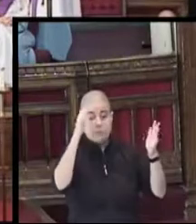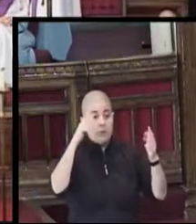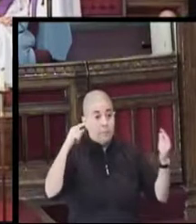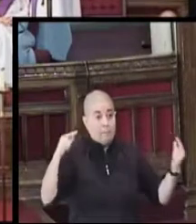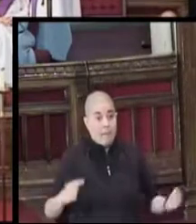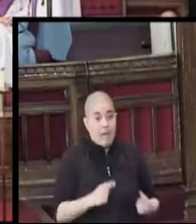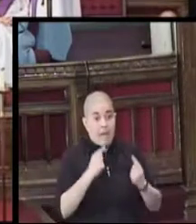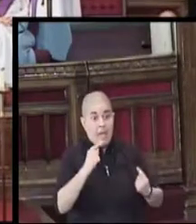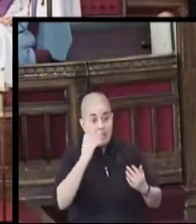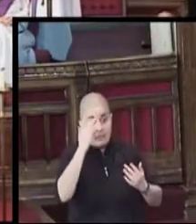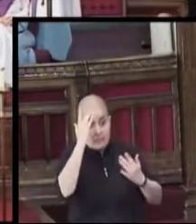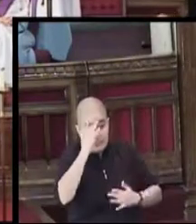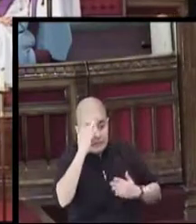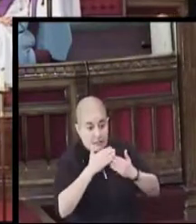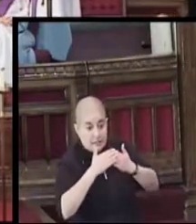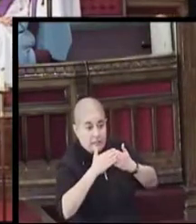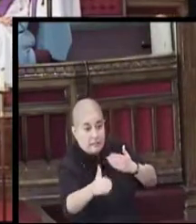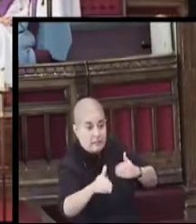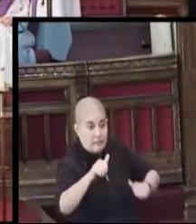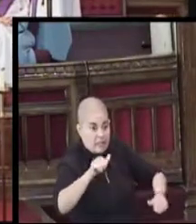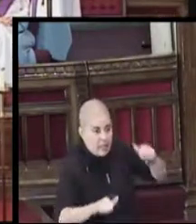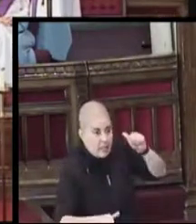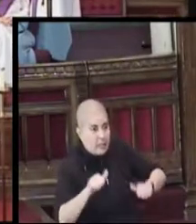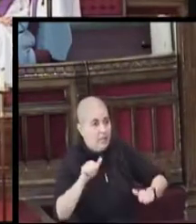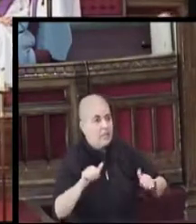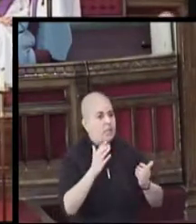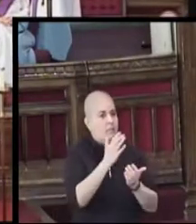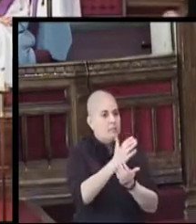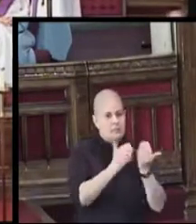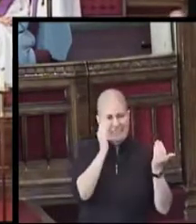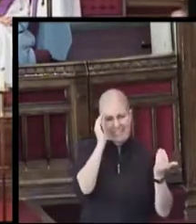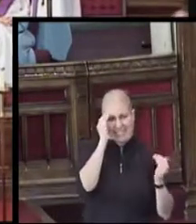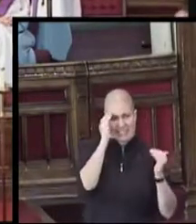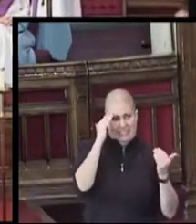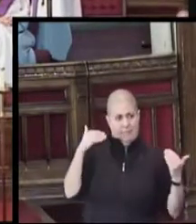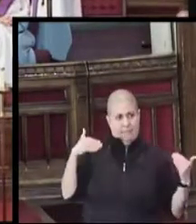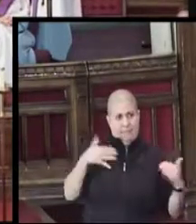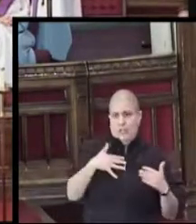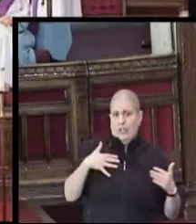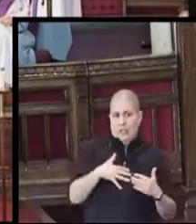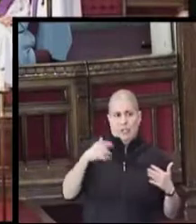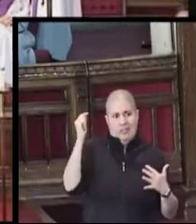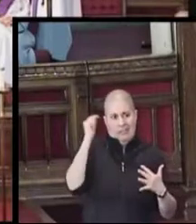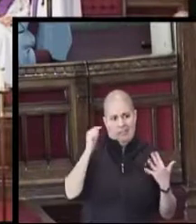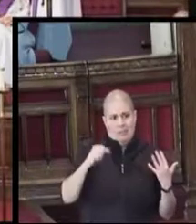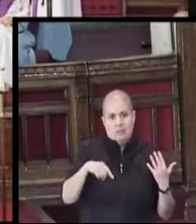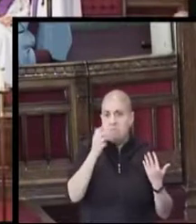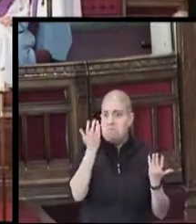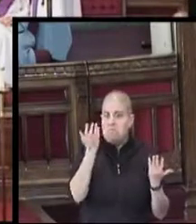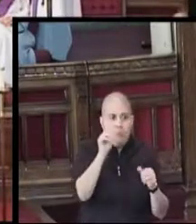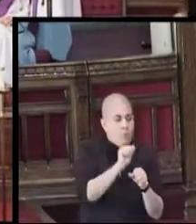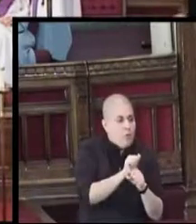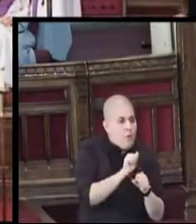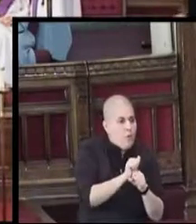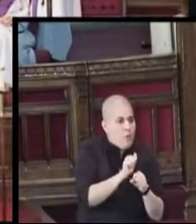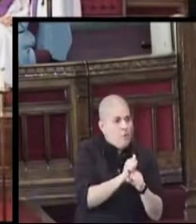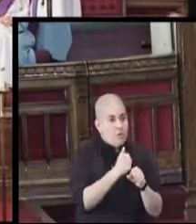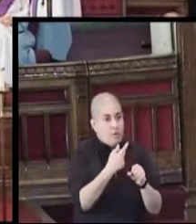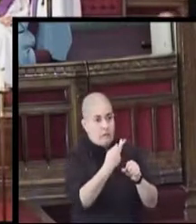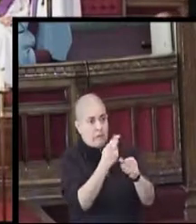pain of illness. Some wrestle with anxiety and fear. about work,